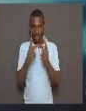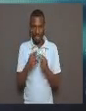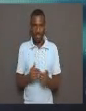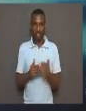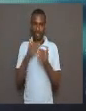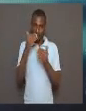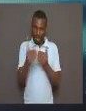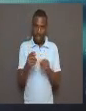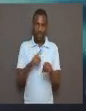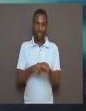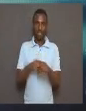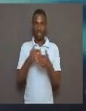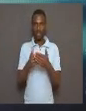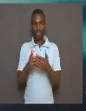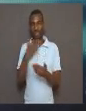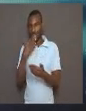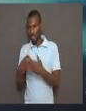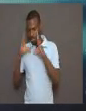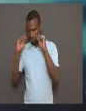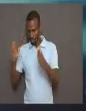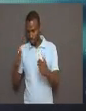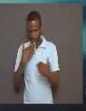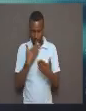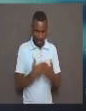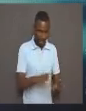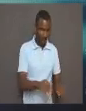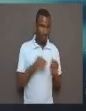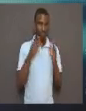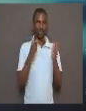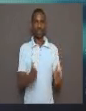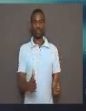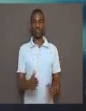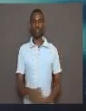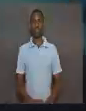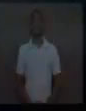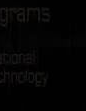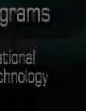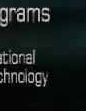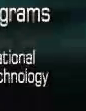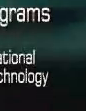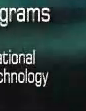Until next time, thank you, teacher. Thank you, students.